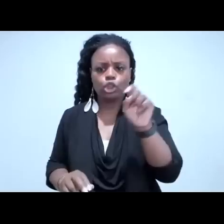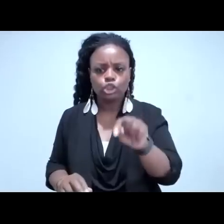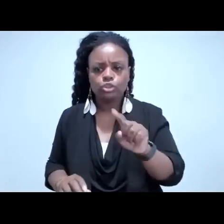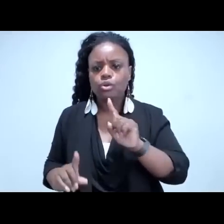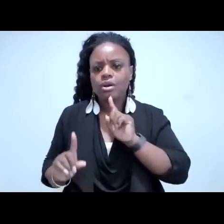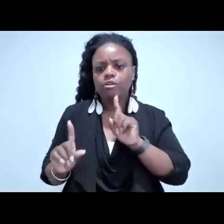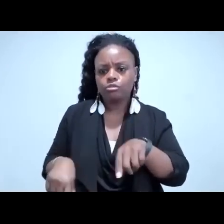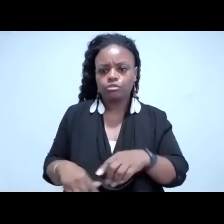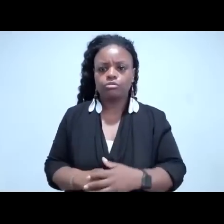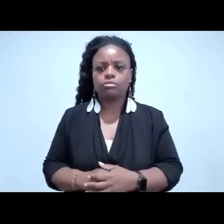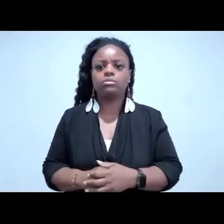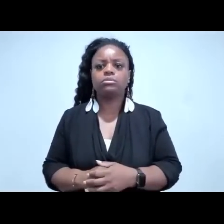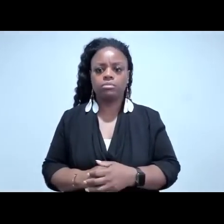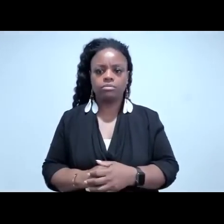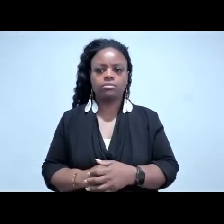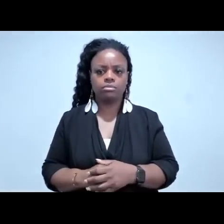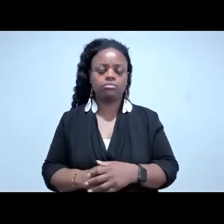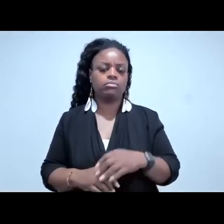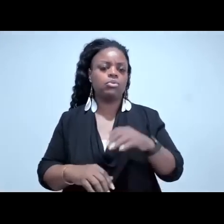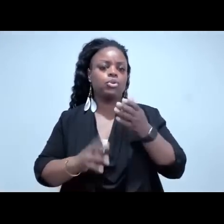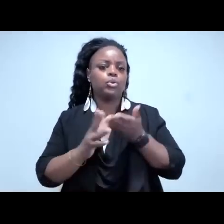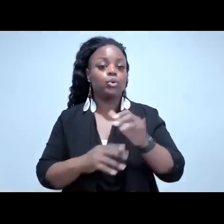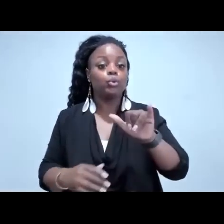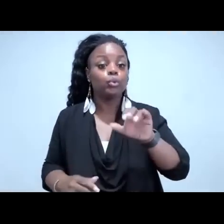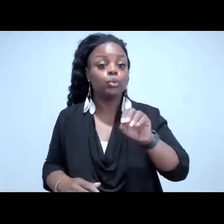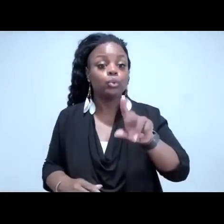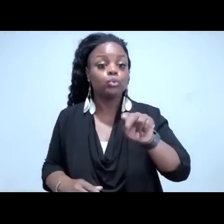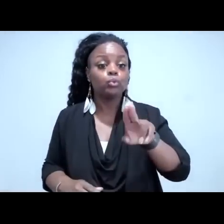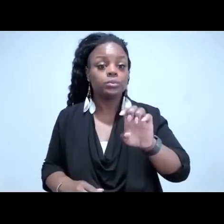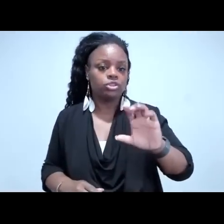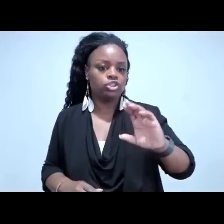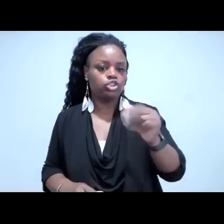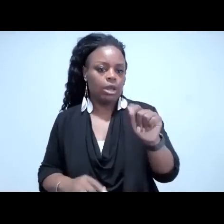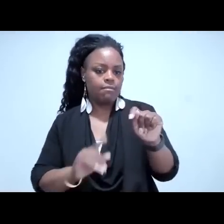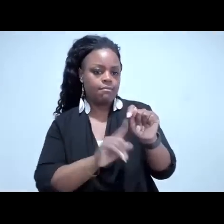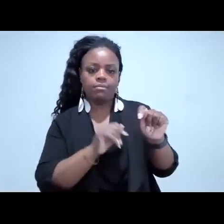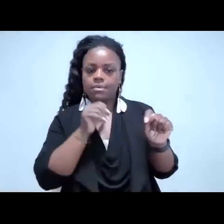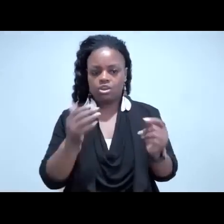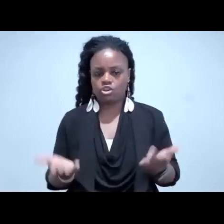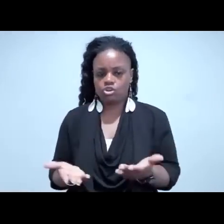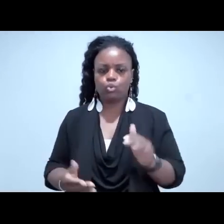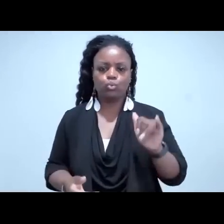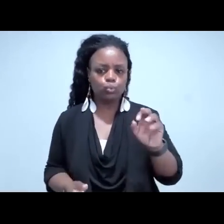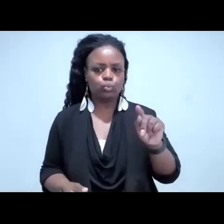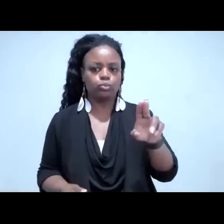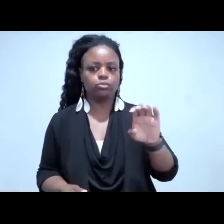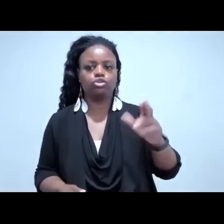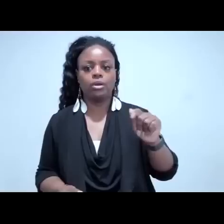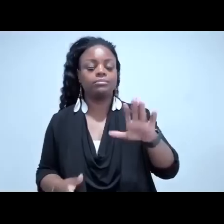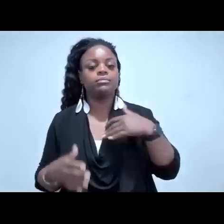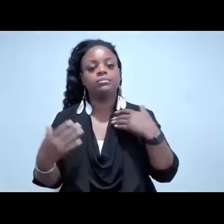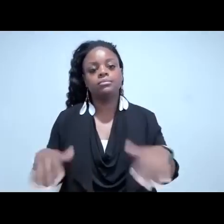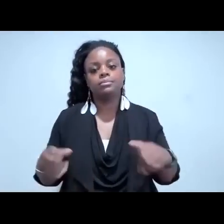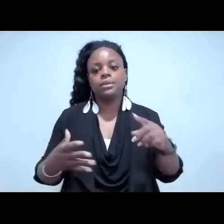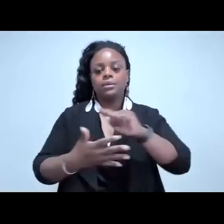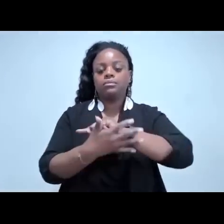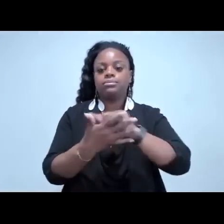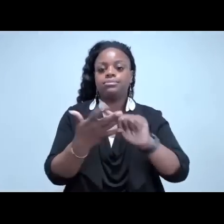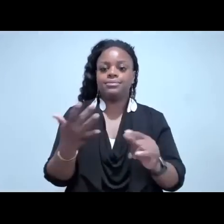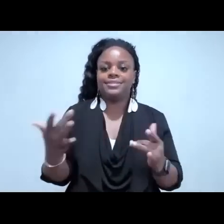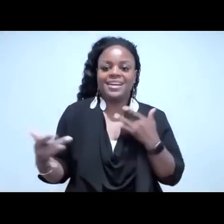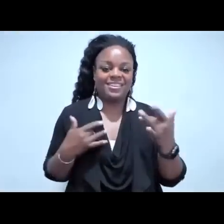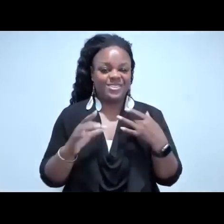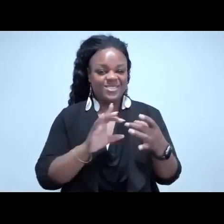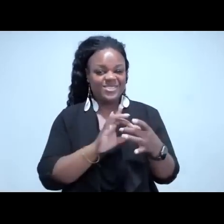past 50 years when there's been so much excitement about unions? There was the Amazon union's David versus Goliath win in Staten